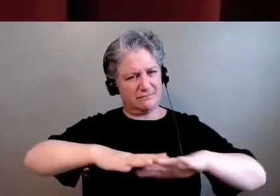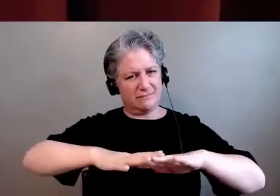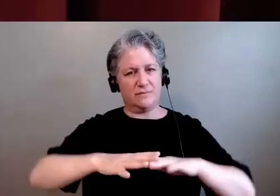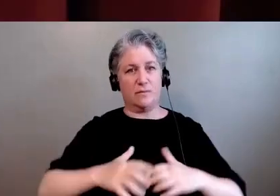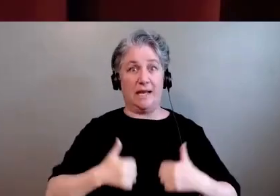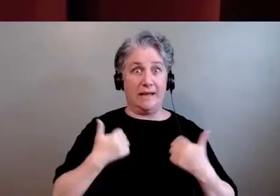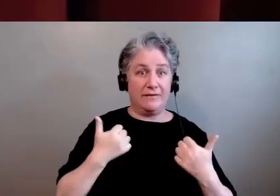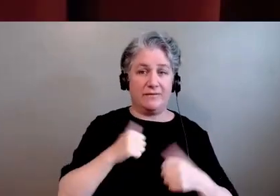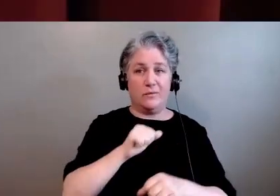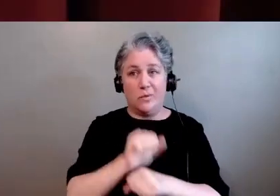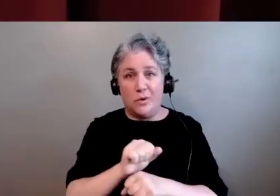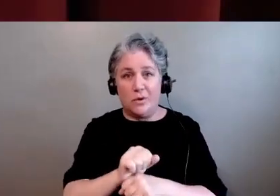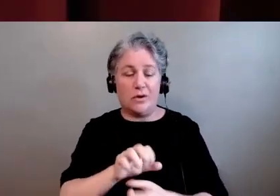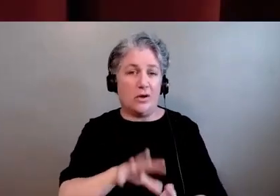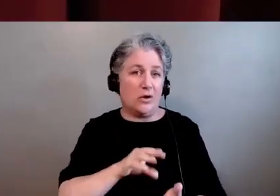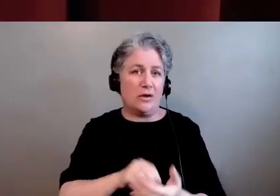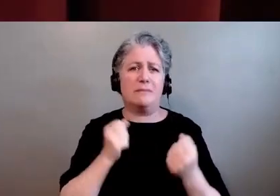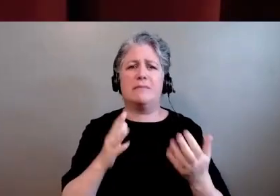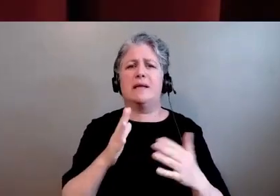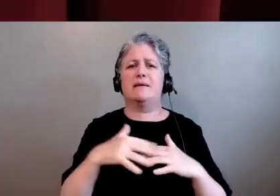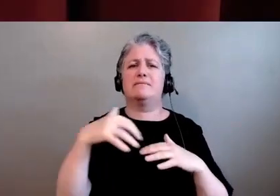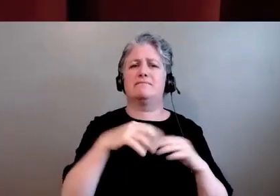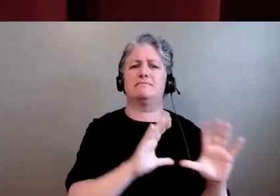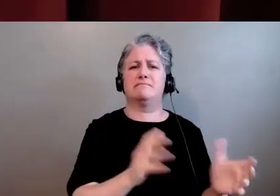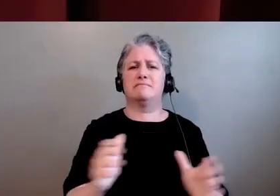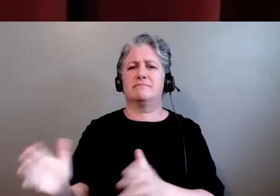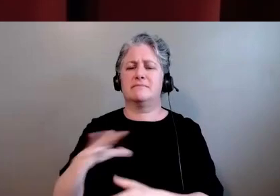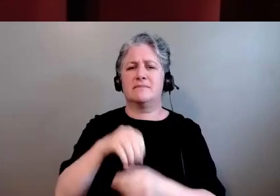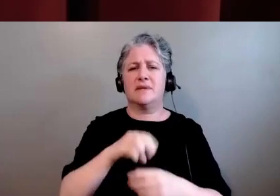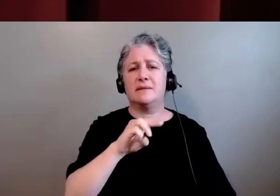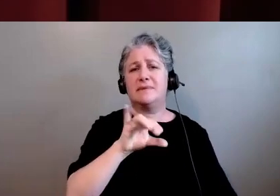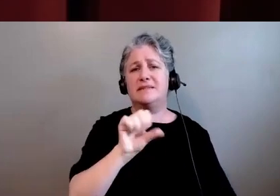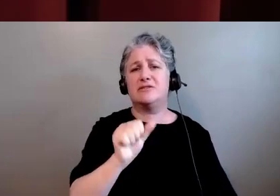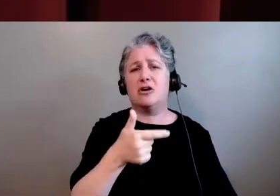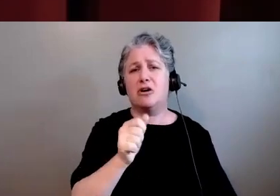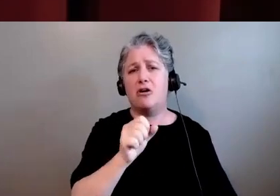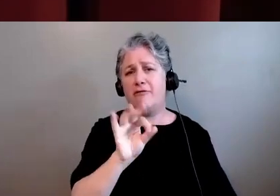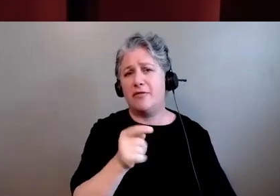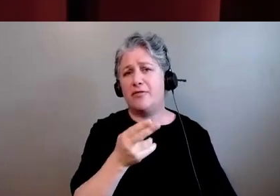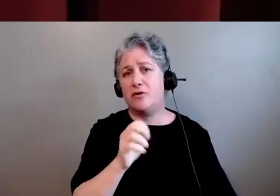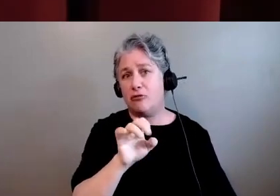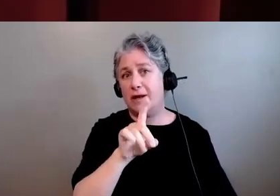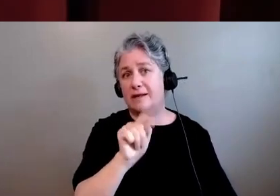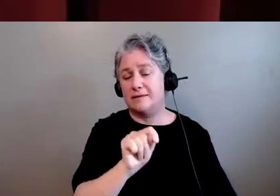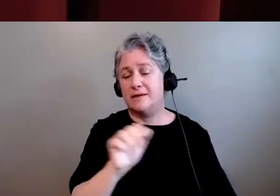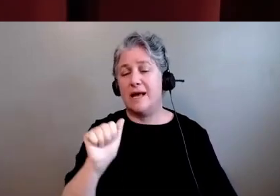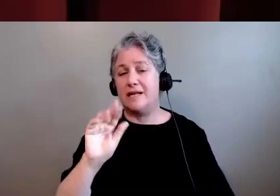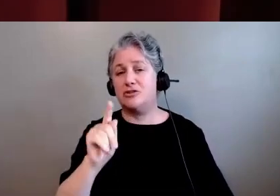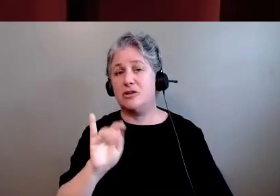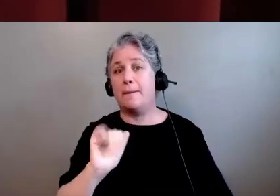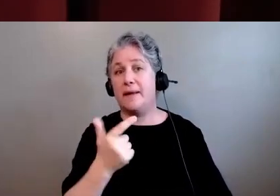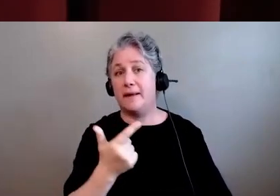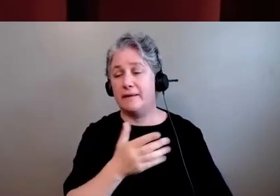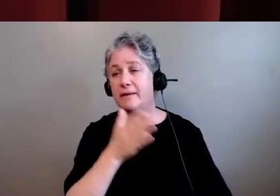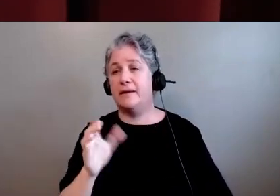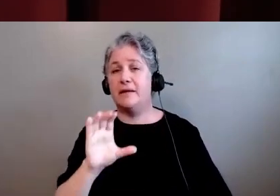traditional territory of many nations, including the Mississaugas of the Credit, the Anishinaabe, the Chippewa,